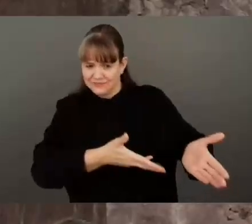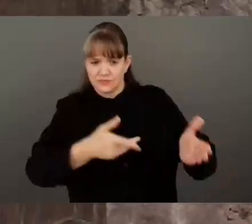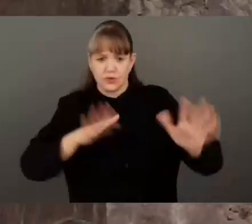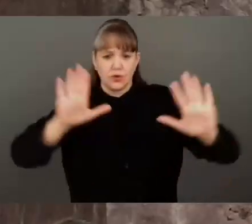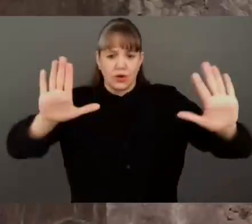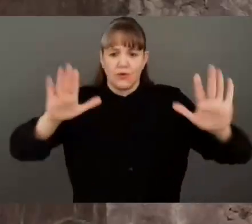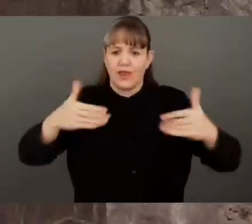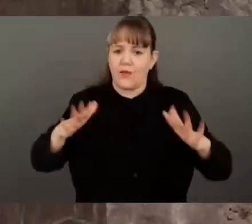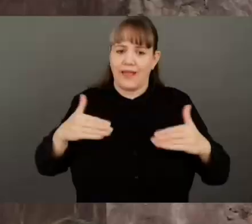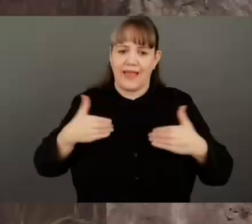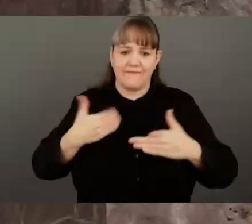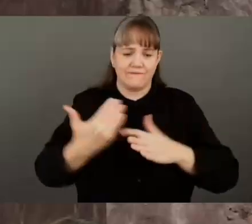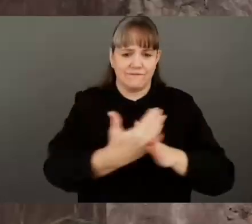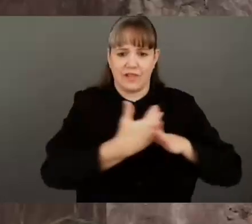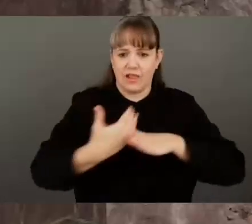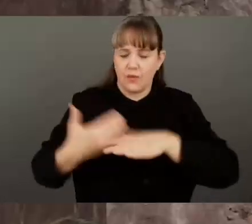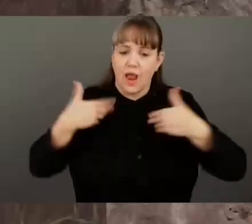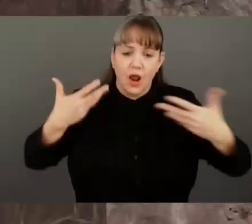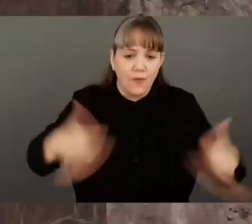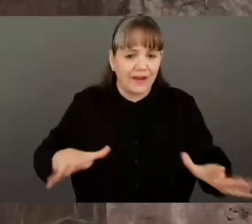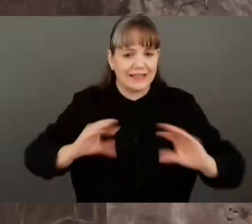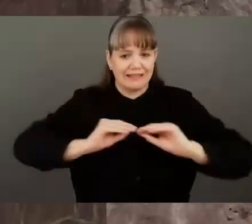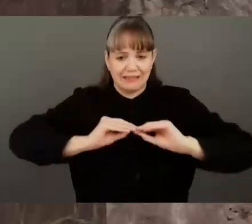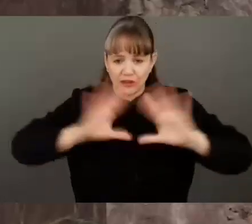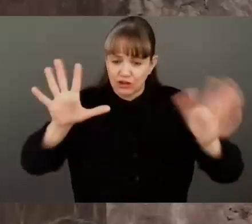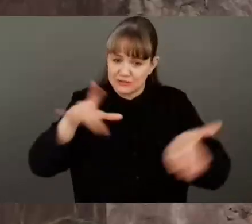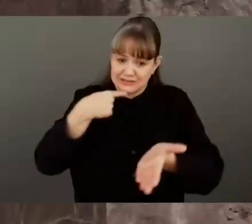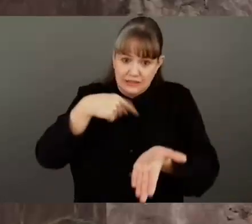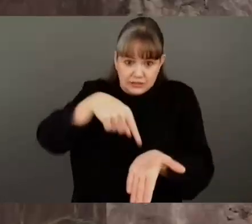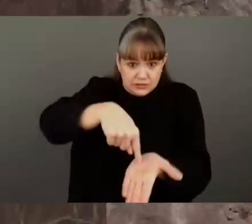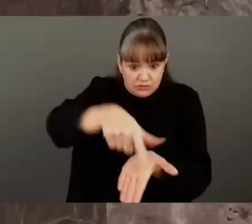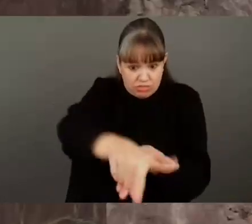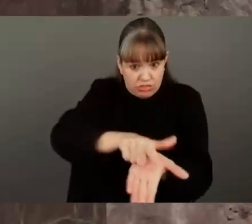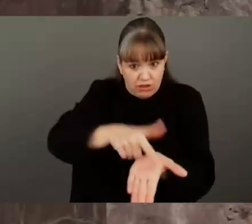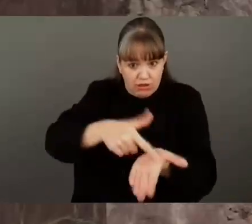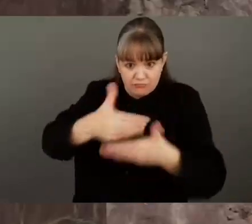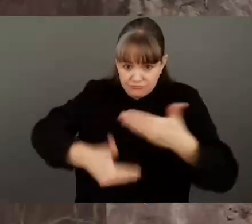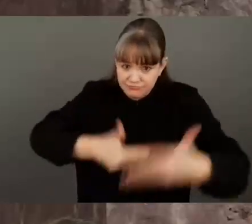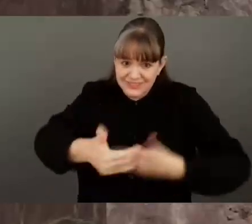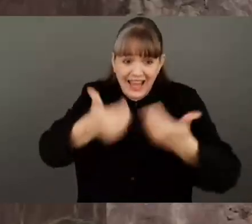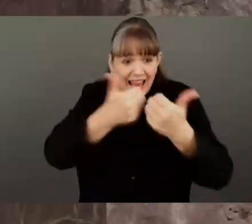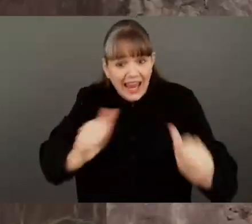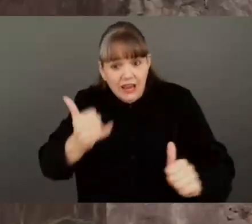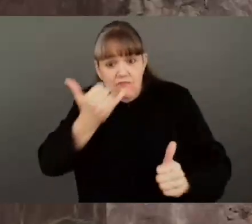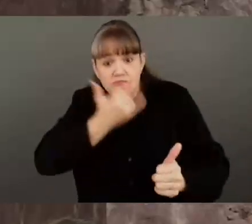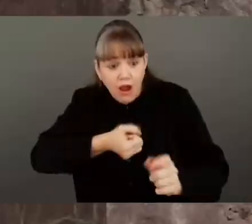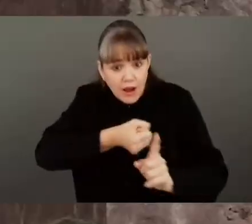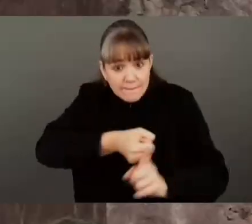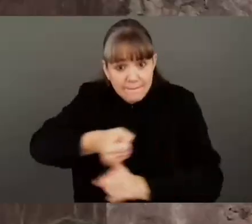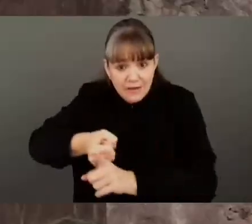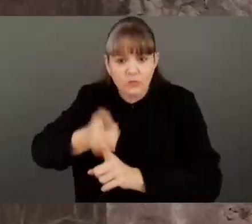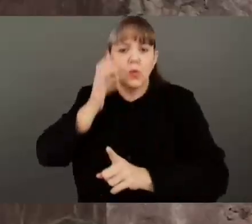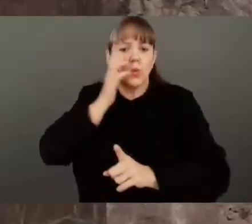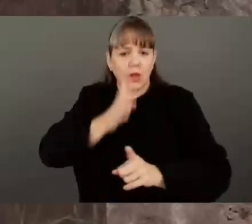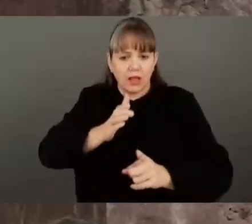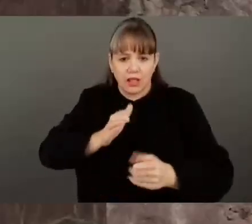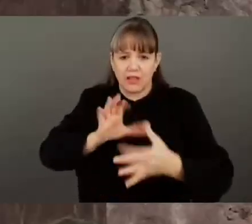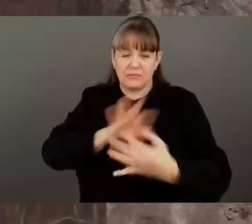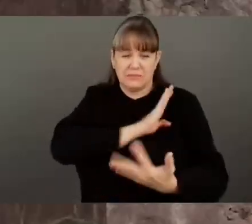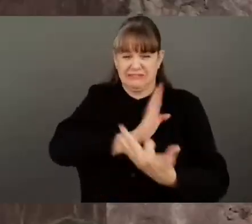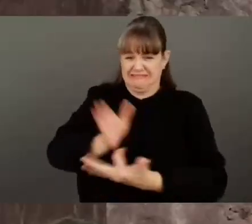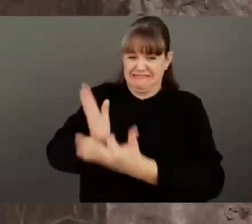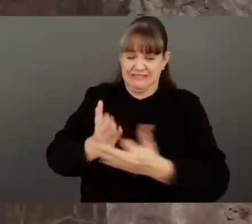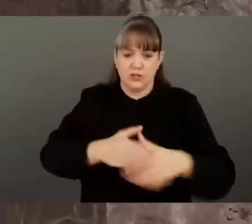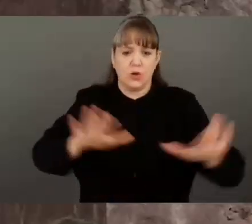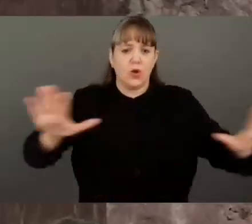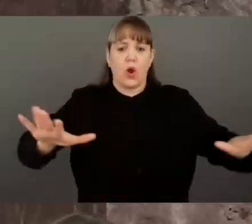unintended consequences, but let's be also clear. Stop it. Those who commit Members, a criminal act are come not to going to be allowed order. to escape their record Come by to